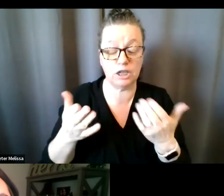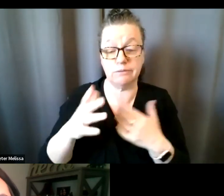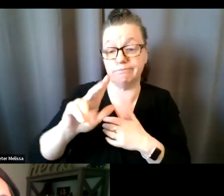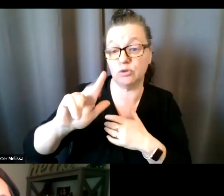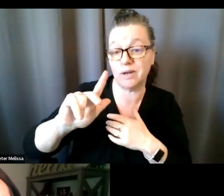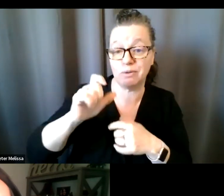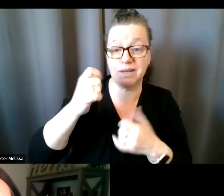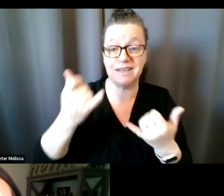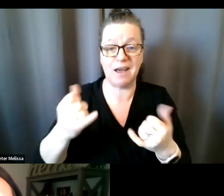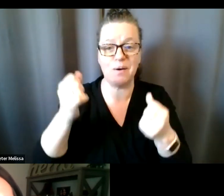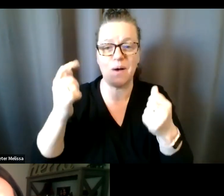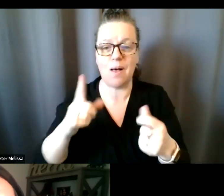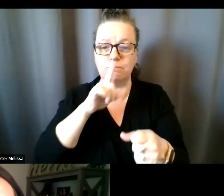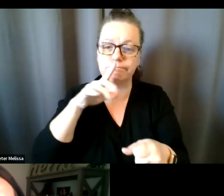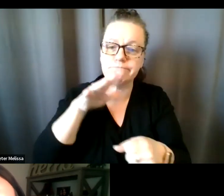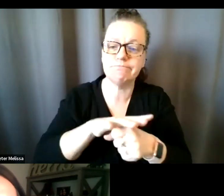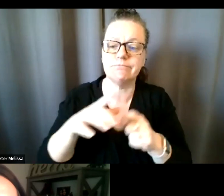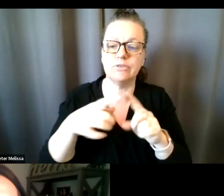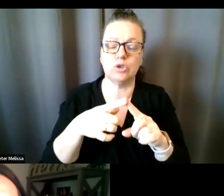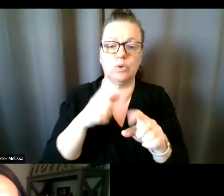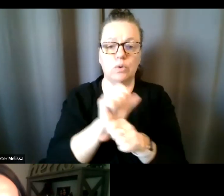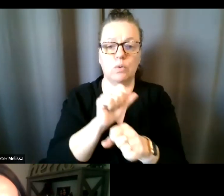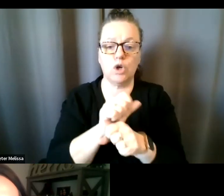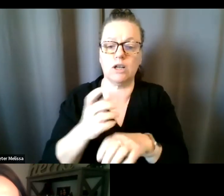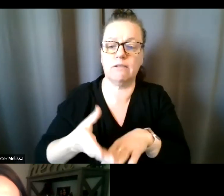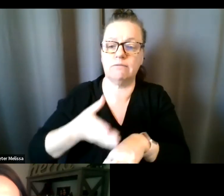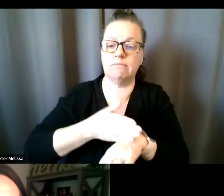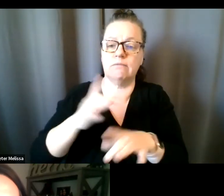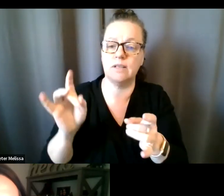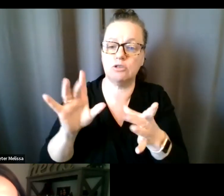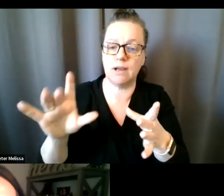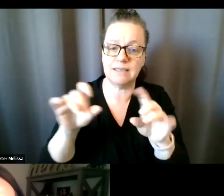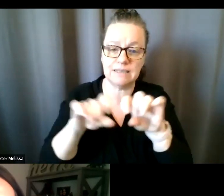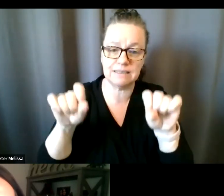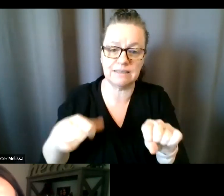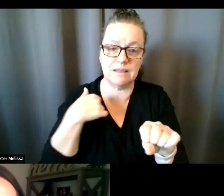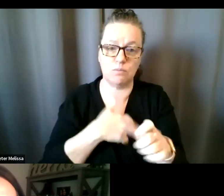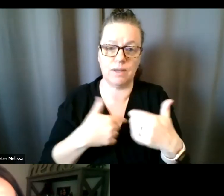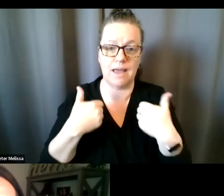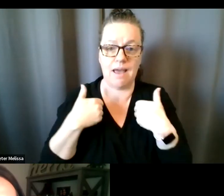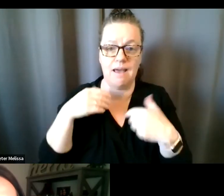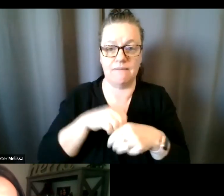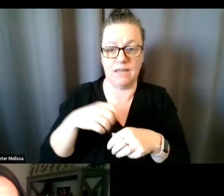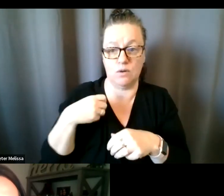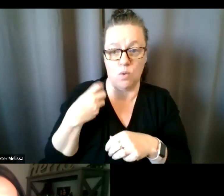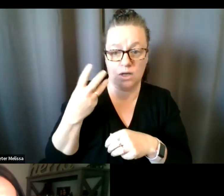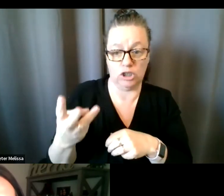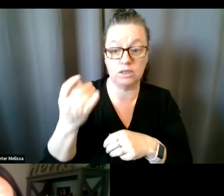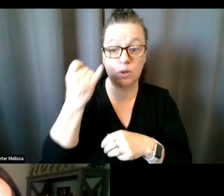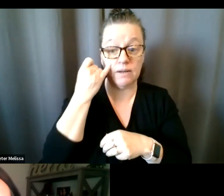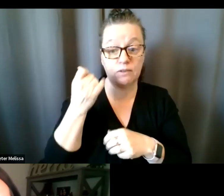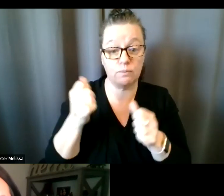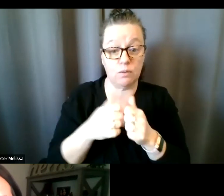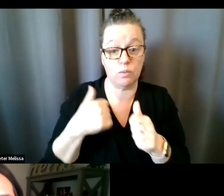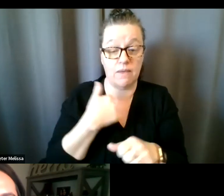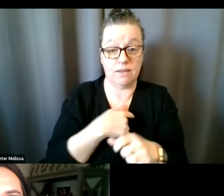we're all recommitting to the work of redesigning and improving the crisis system we have in Washington. So if you've been with us